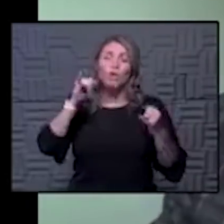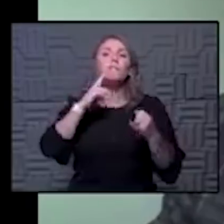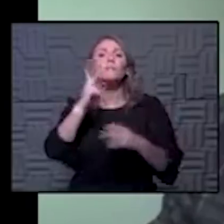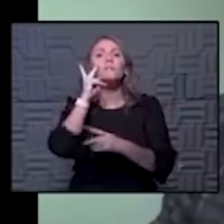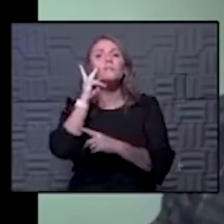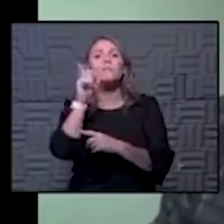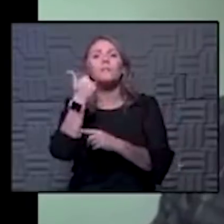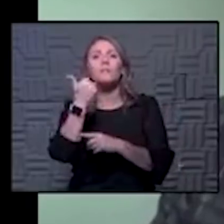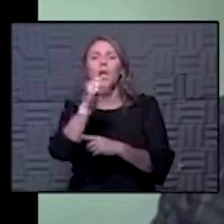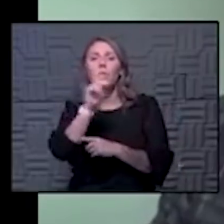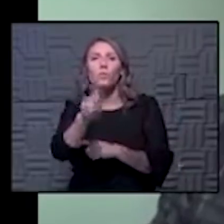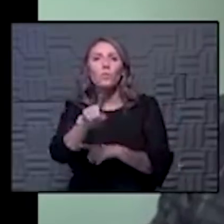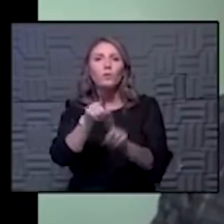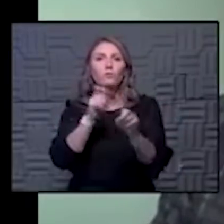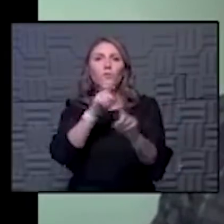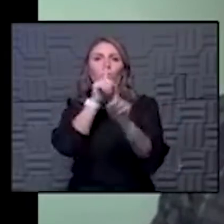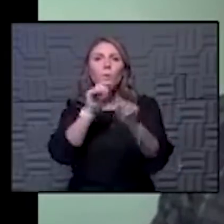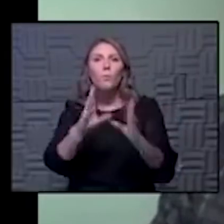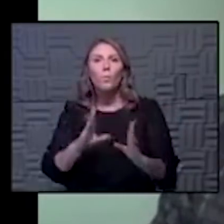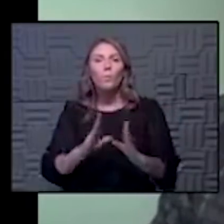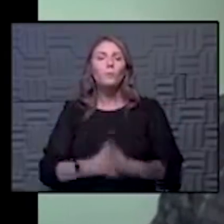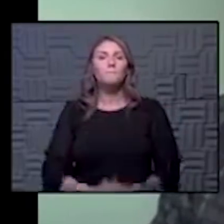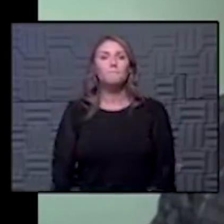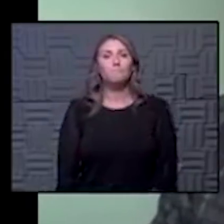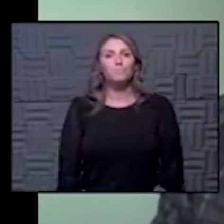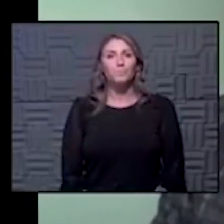from reporters.